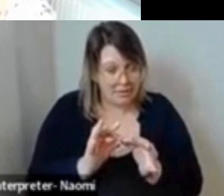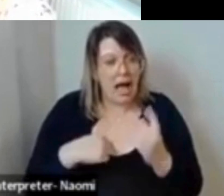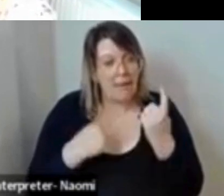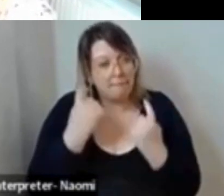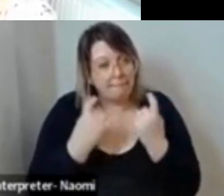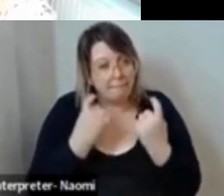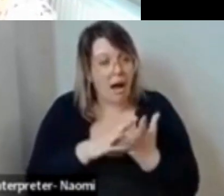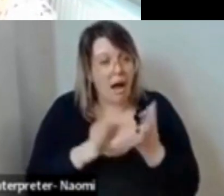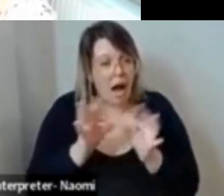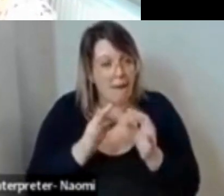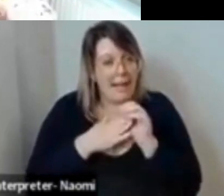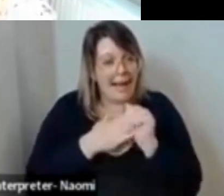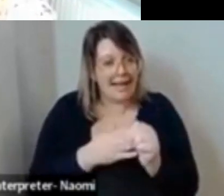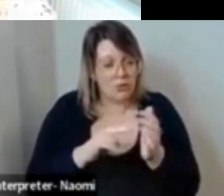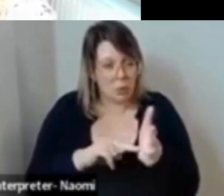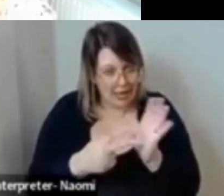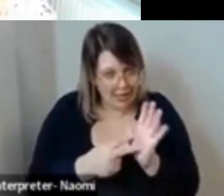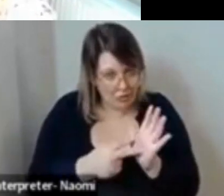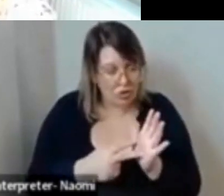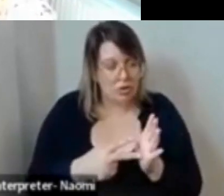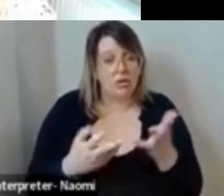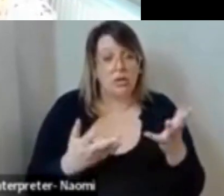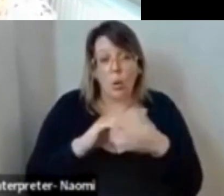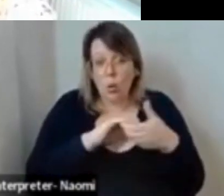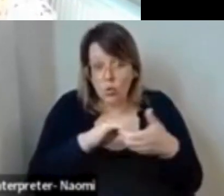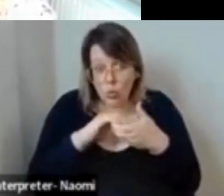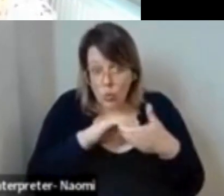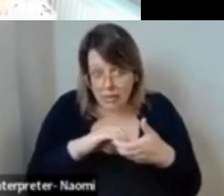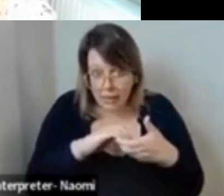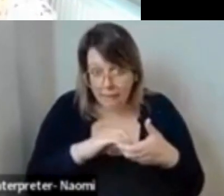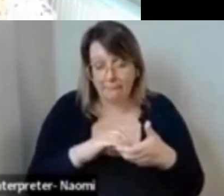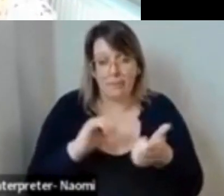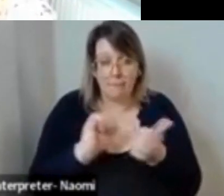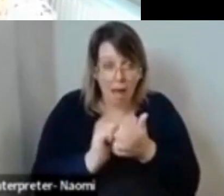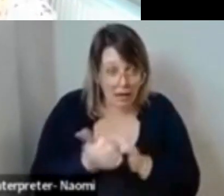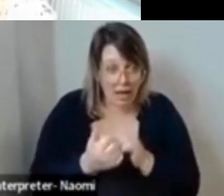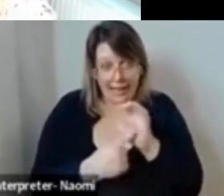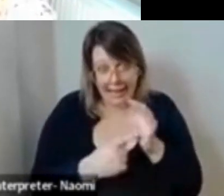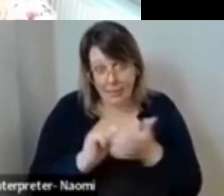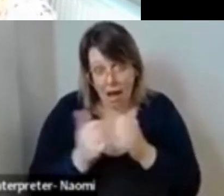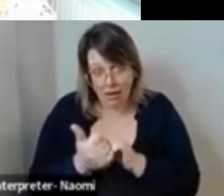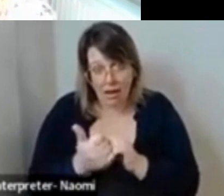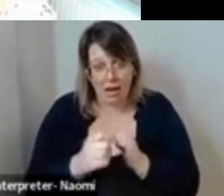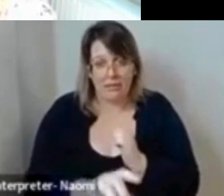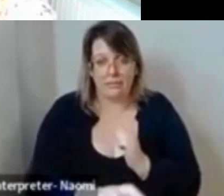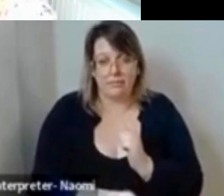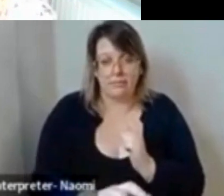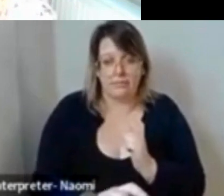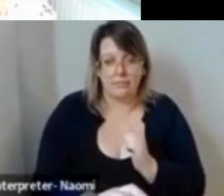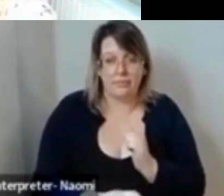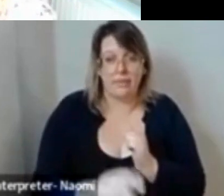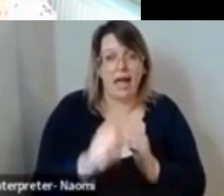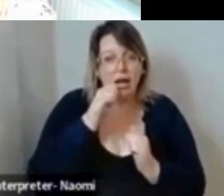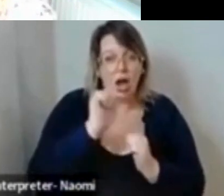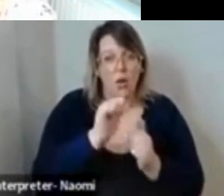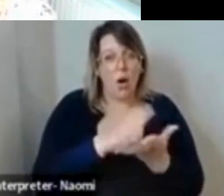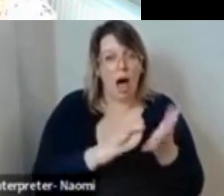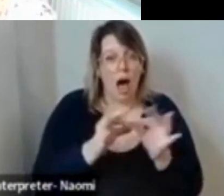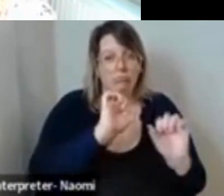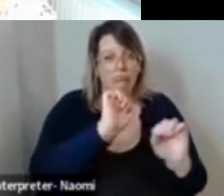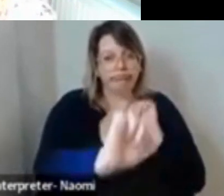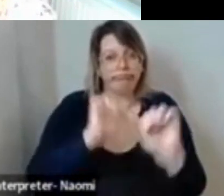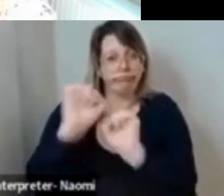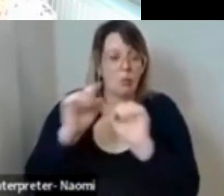lead organisations, your consortium partners or key partners. I know every hub is going to look and operate